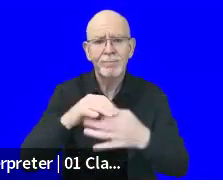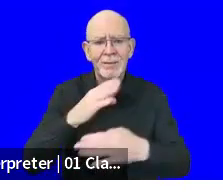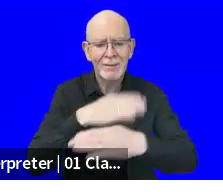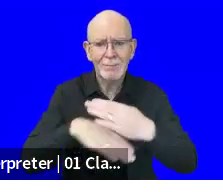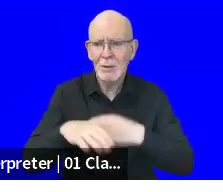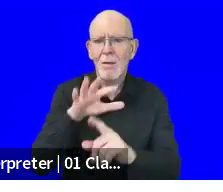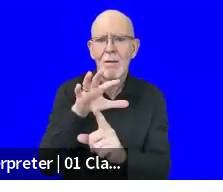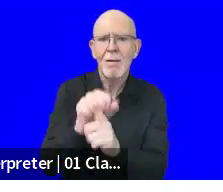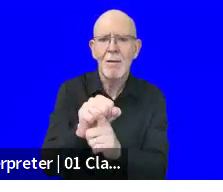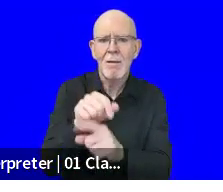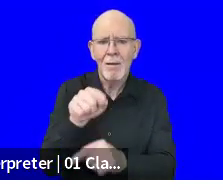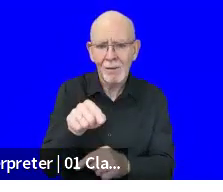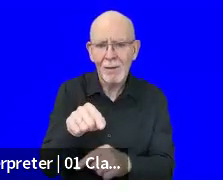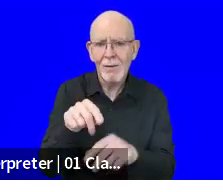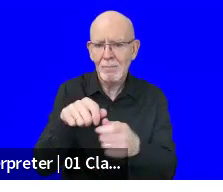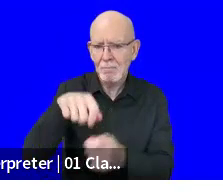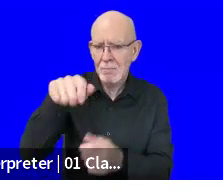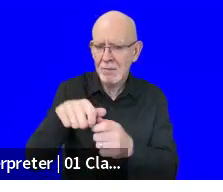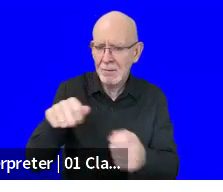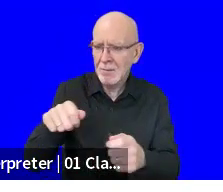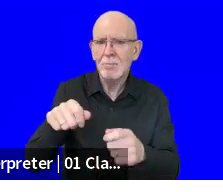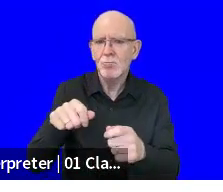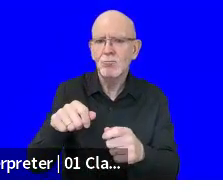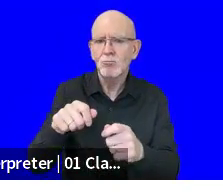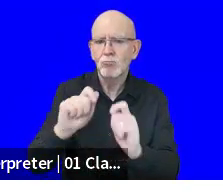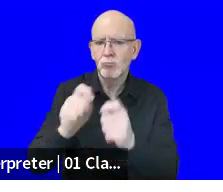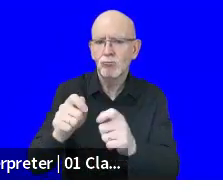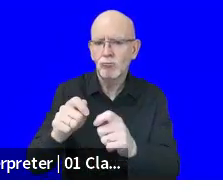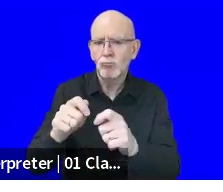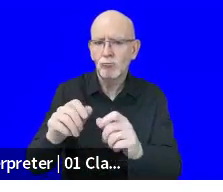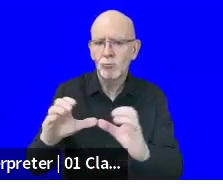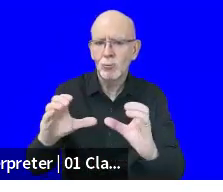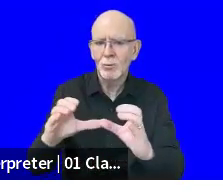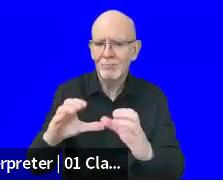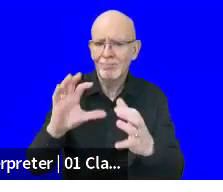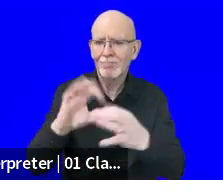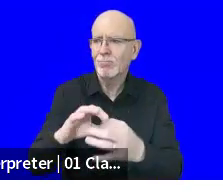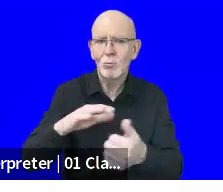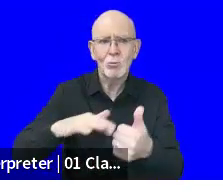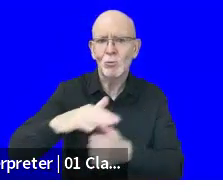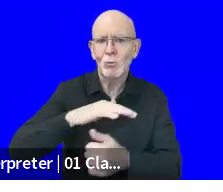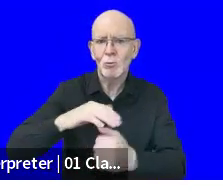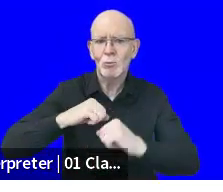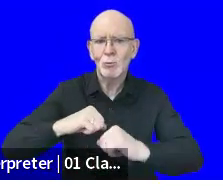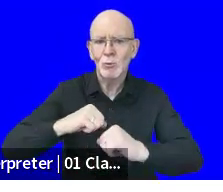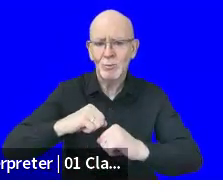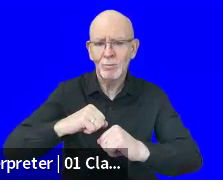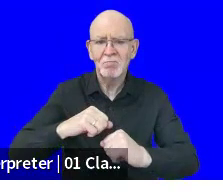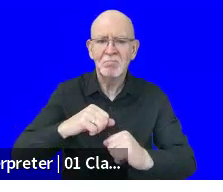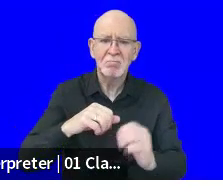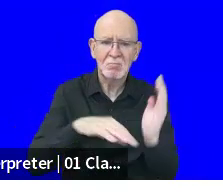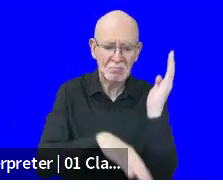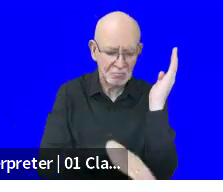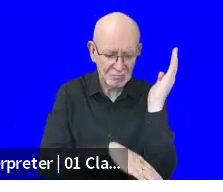last webinar will be on income security for people with disability, with a focus on the role for cash benefits.